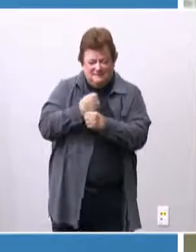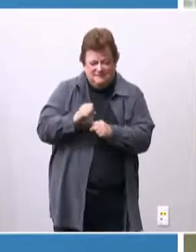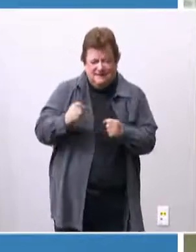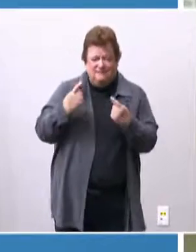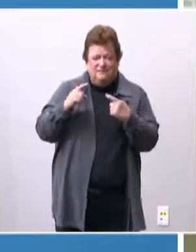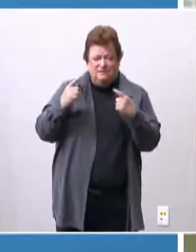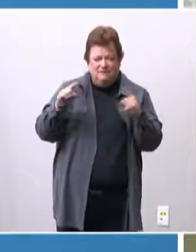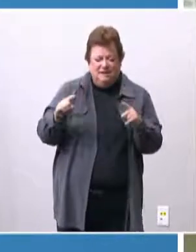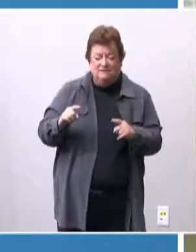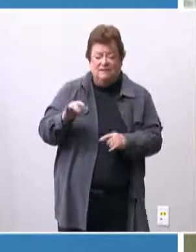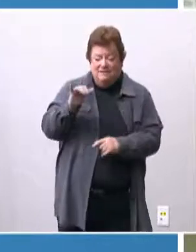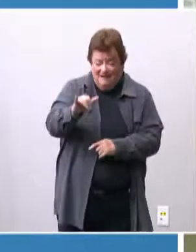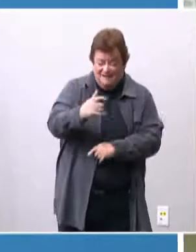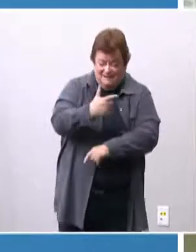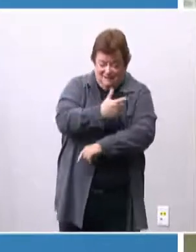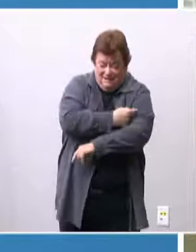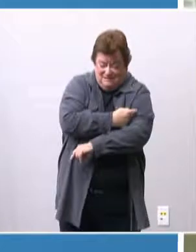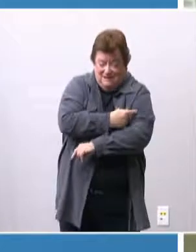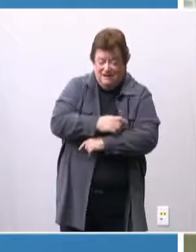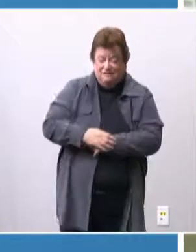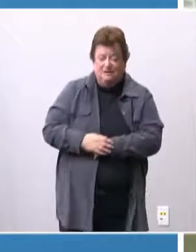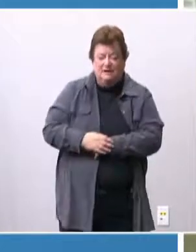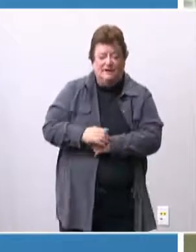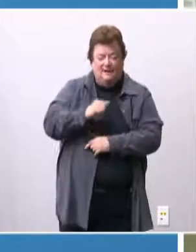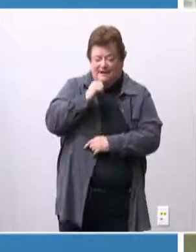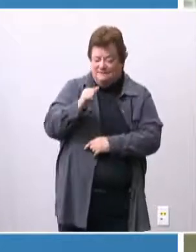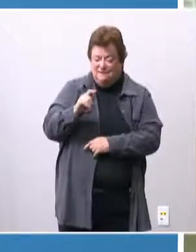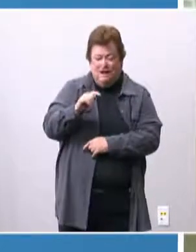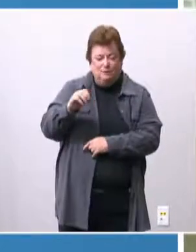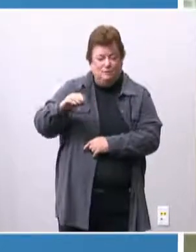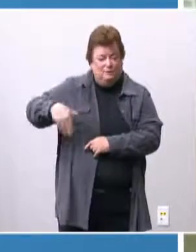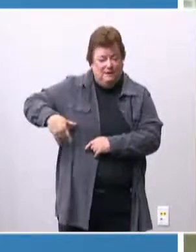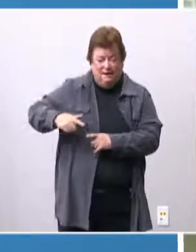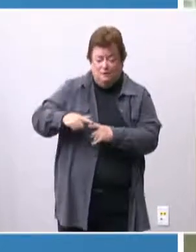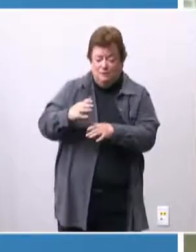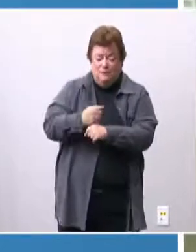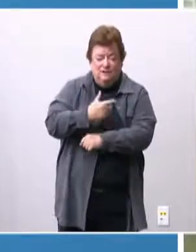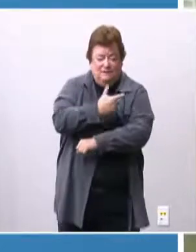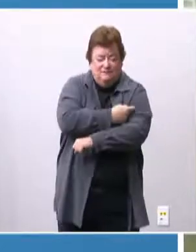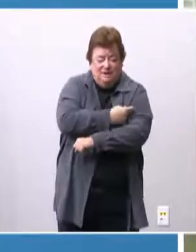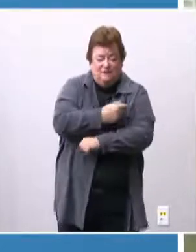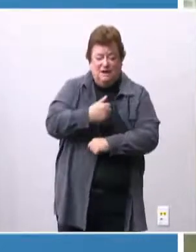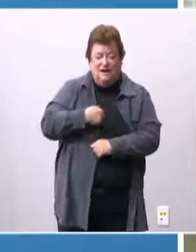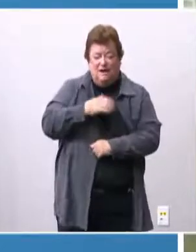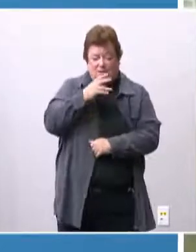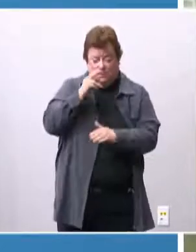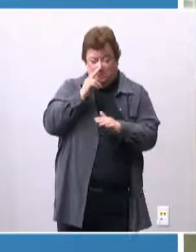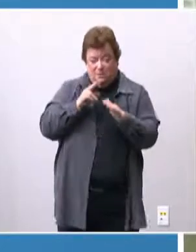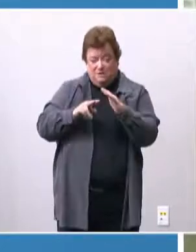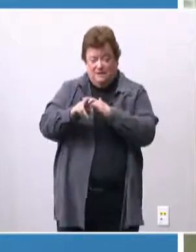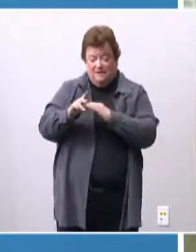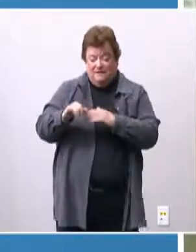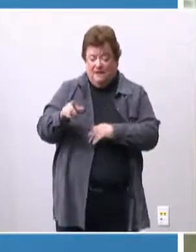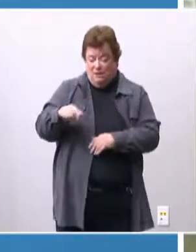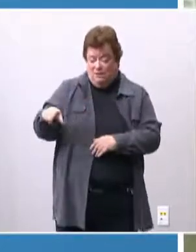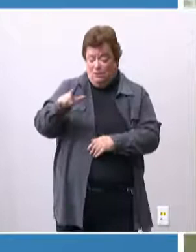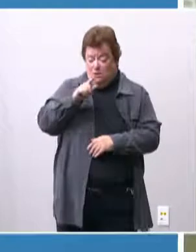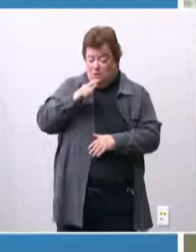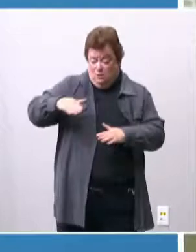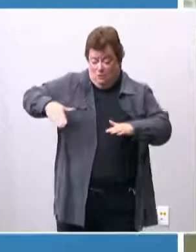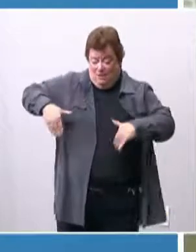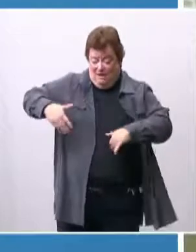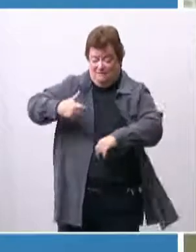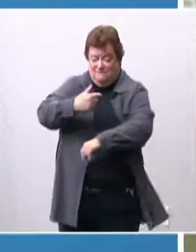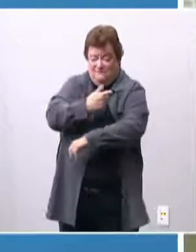is vaccinations, and it's not too late to get vaccinated. I certainly would predict those that are unvaccinated at some point